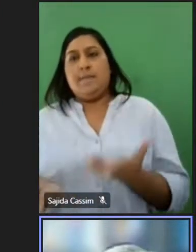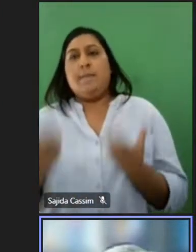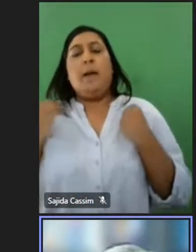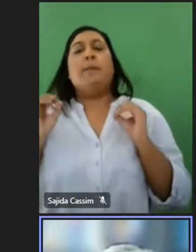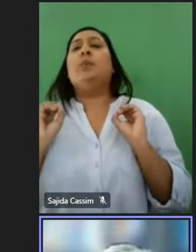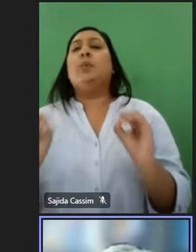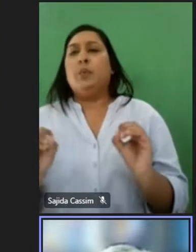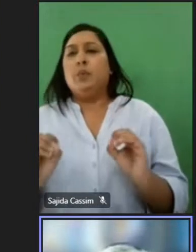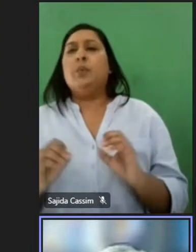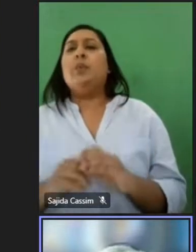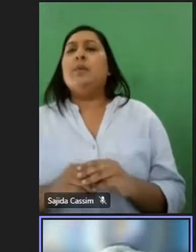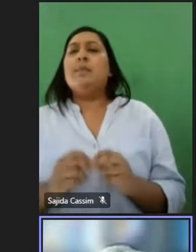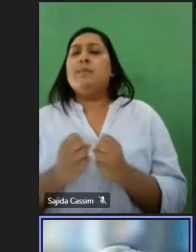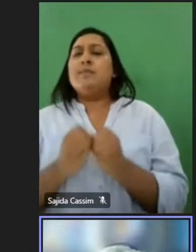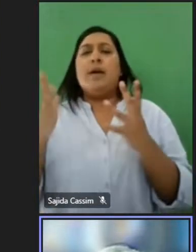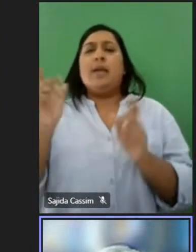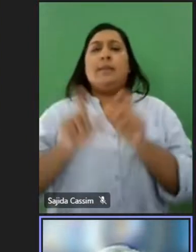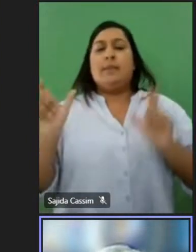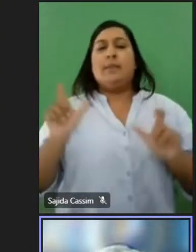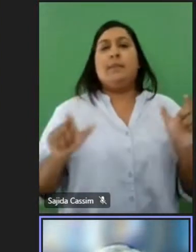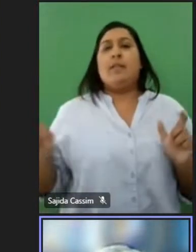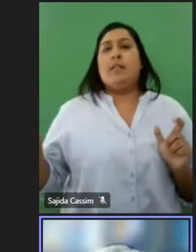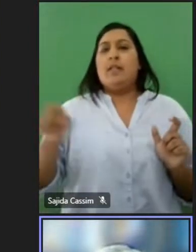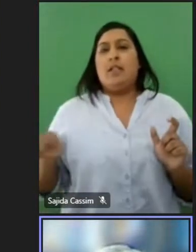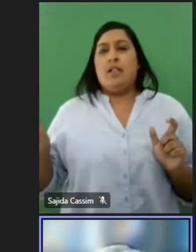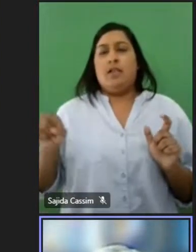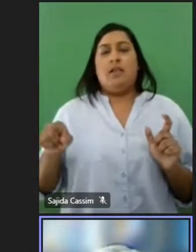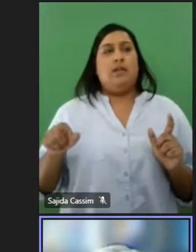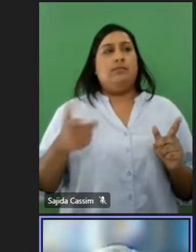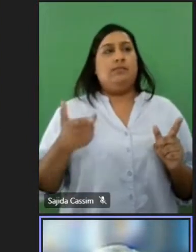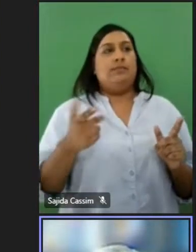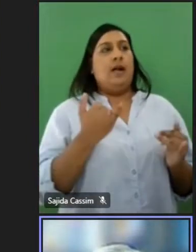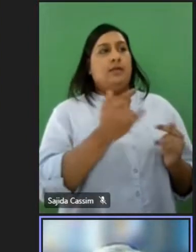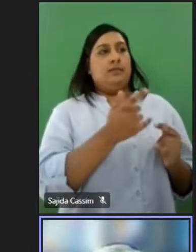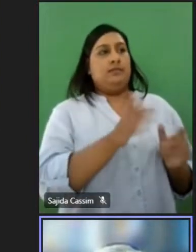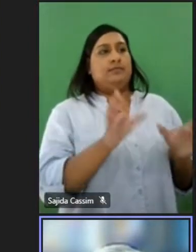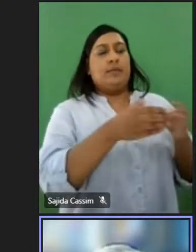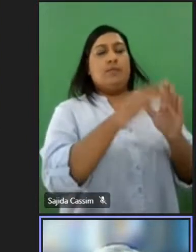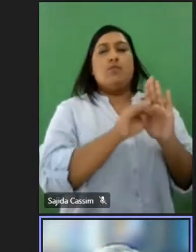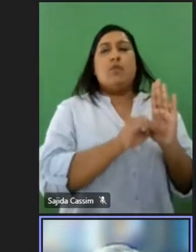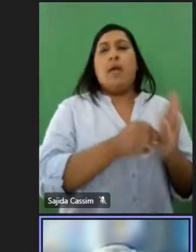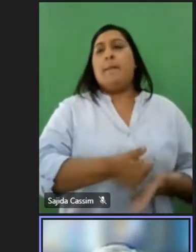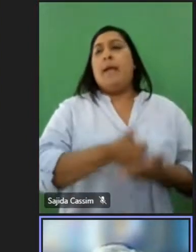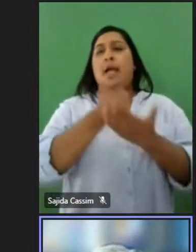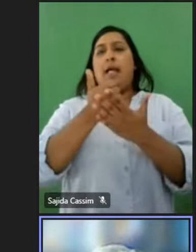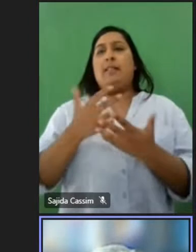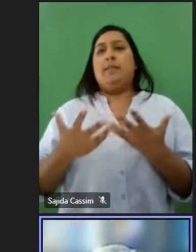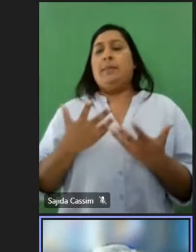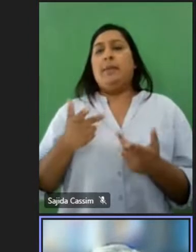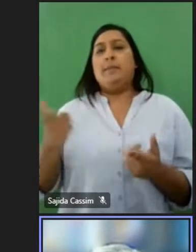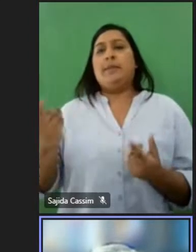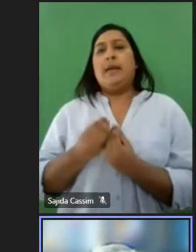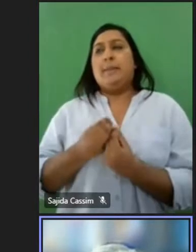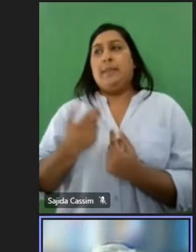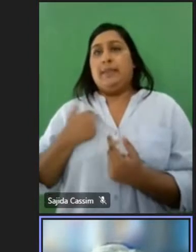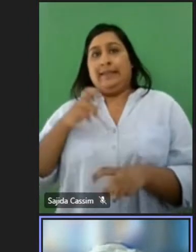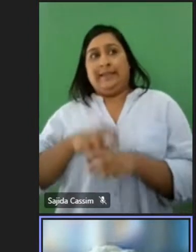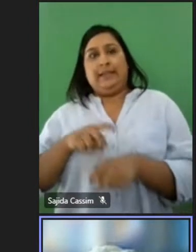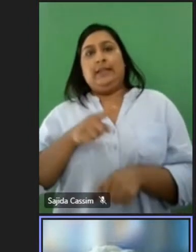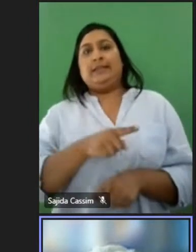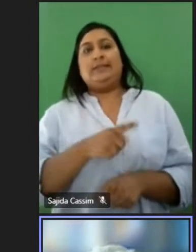Many people have been overlooked by many interventions, so this leads us to the conclusion that there's a lack of disability